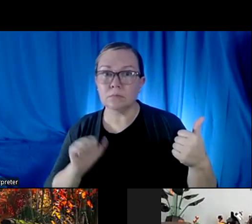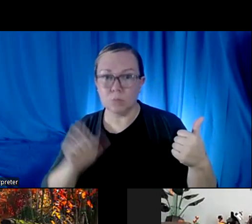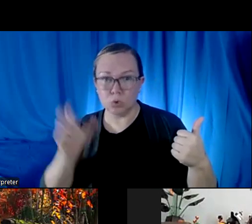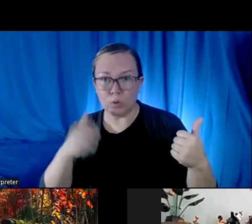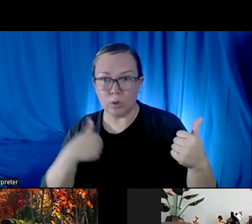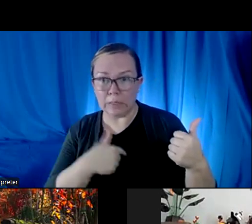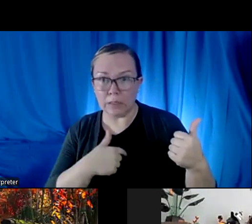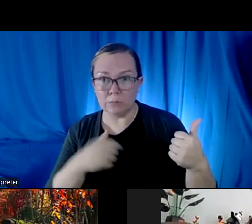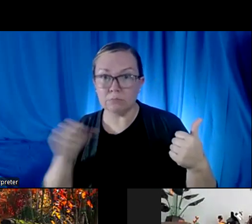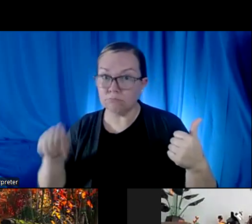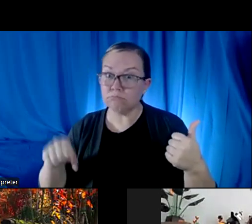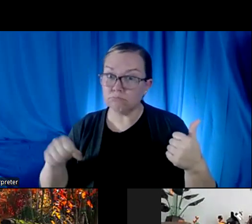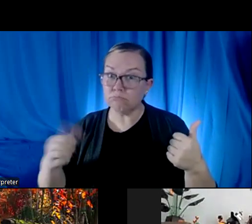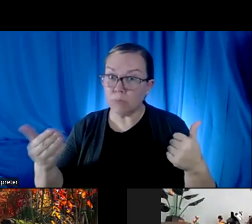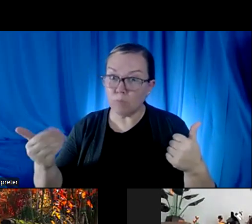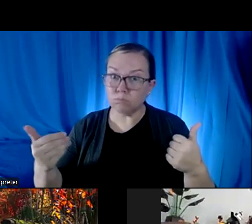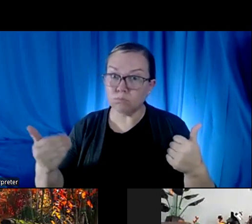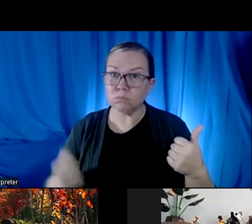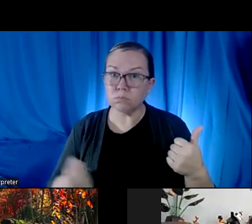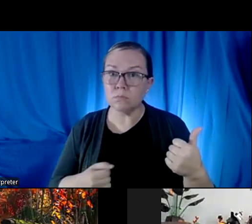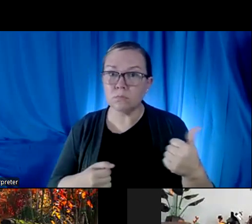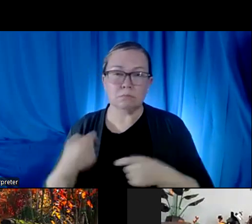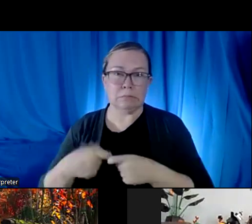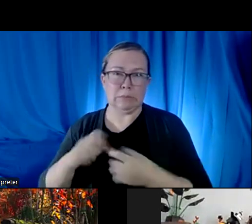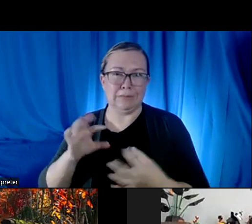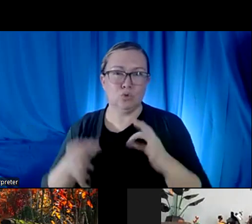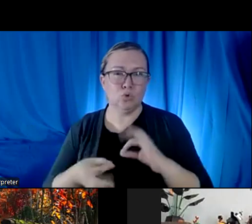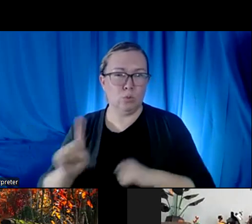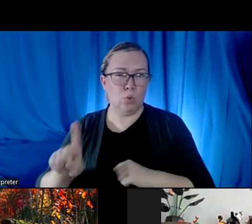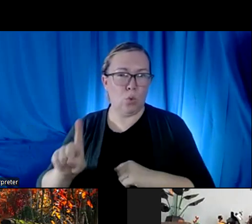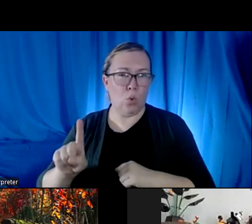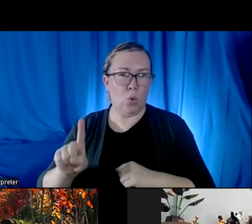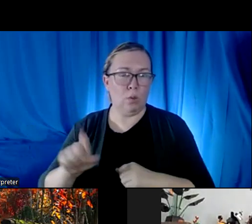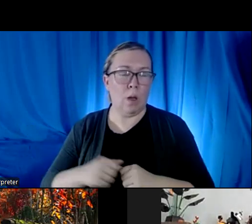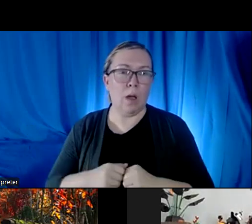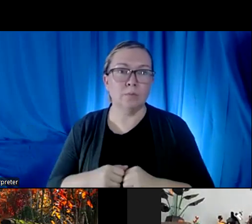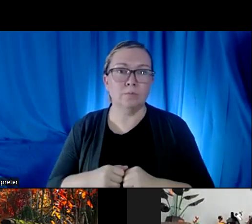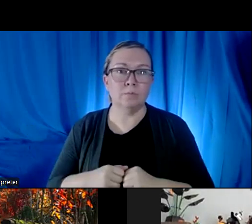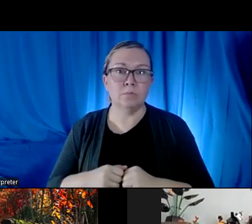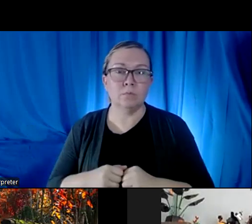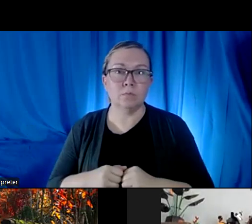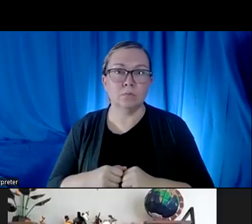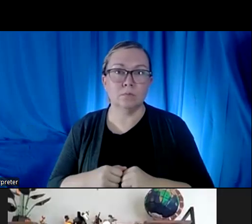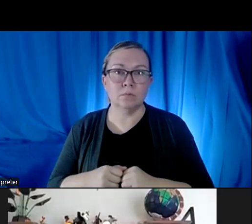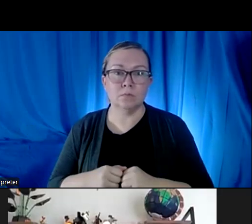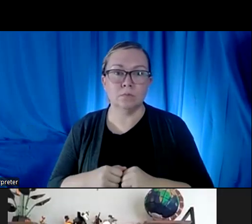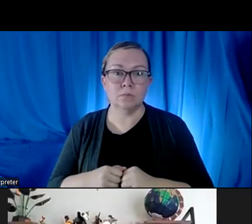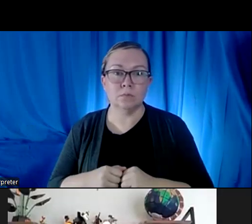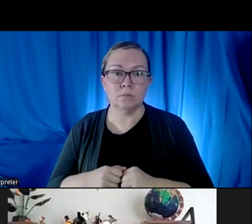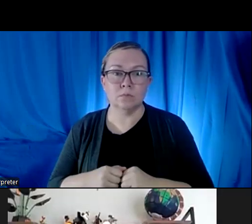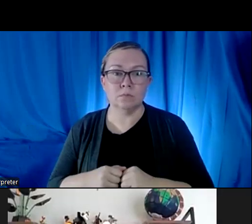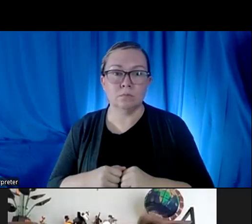We can hear you. ¿Sí me escuchan con la interpretación? Hold on. Ok. Bueno, mi pregunta